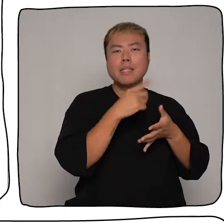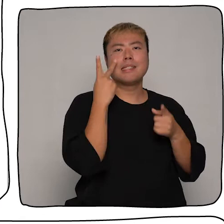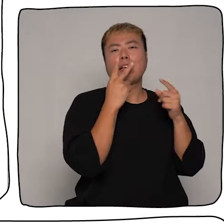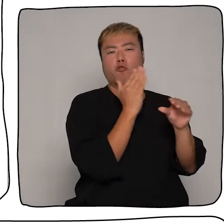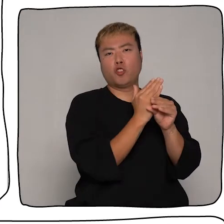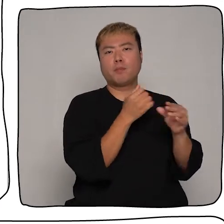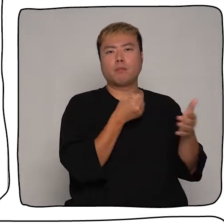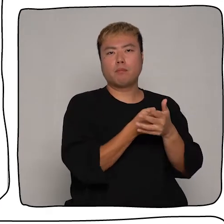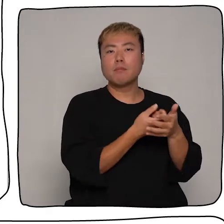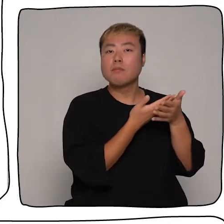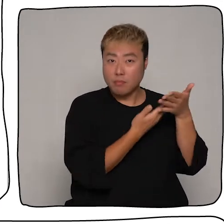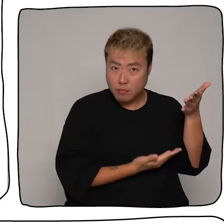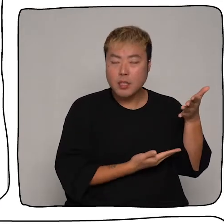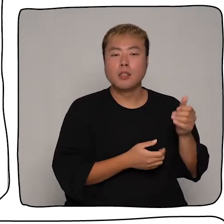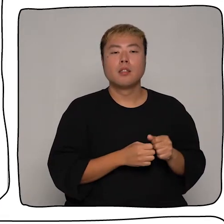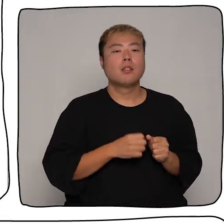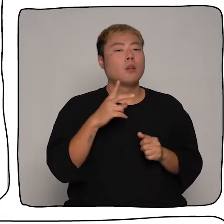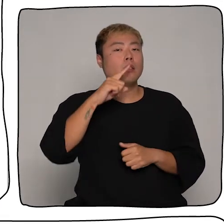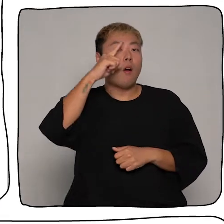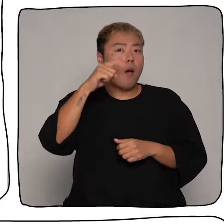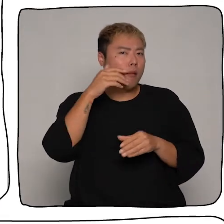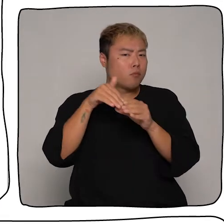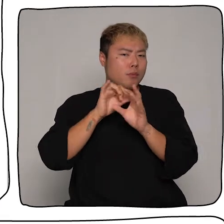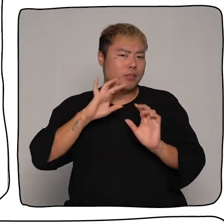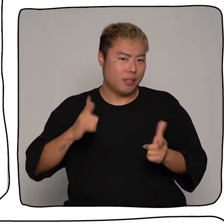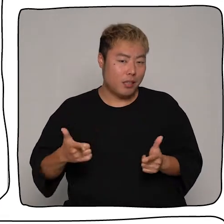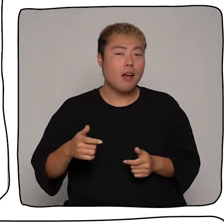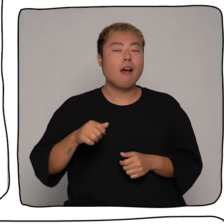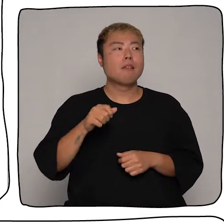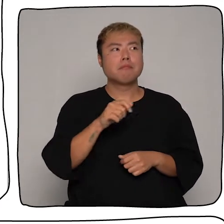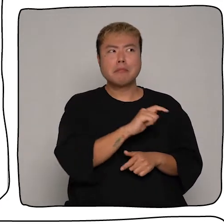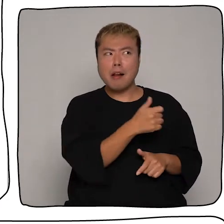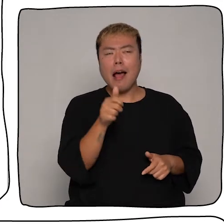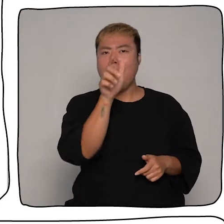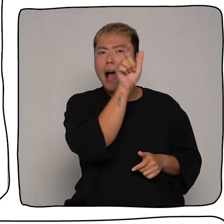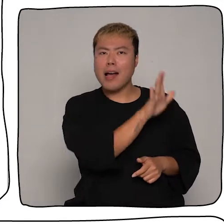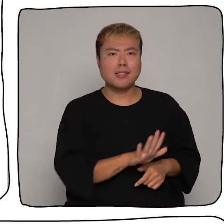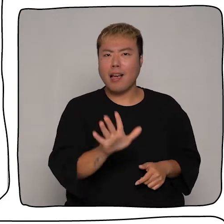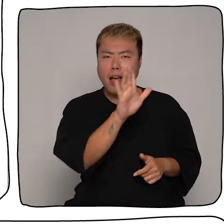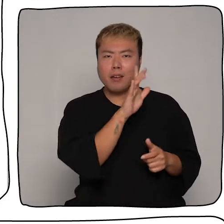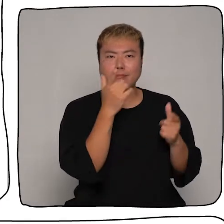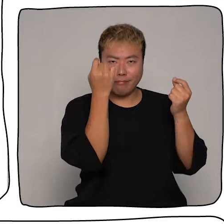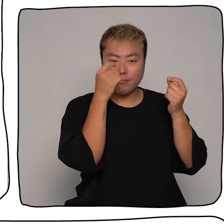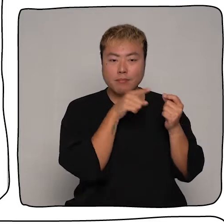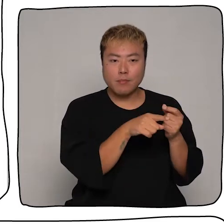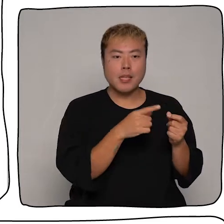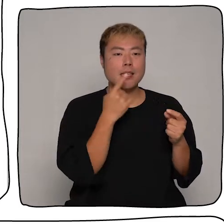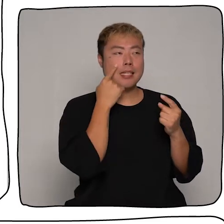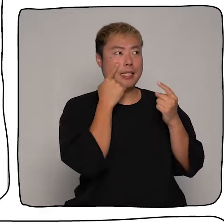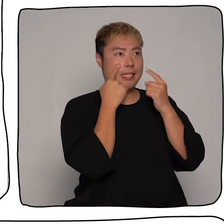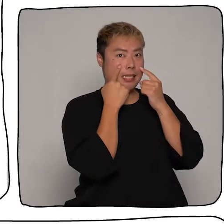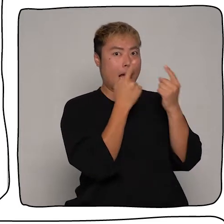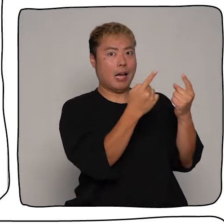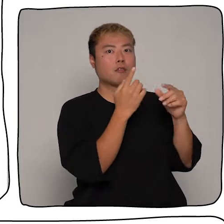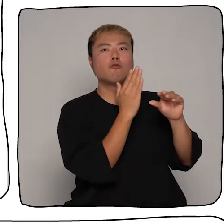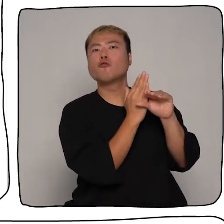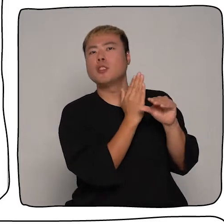society, not only in Western culture, but also Asian countries